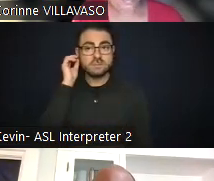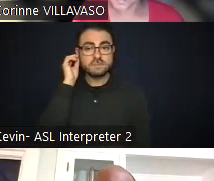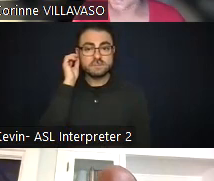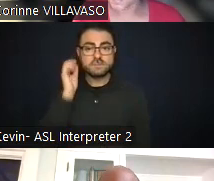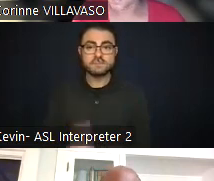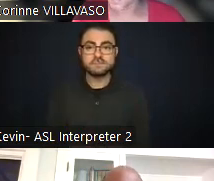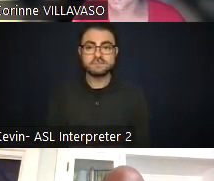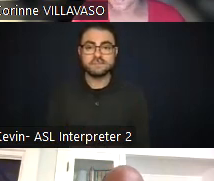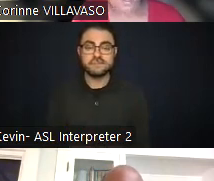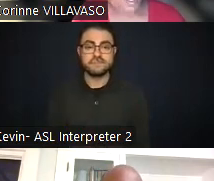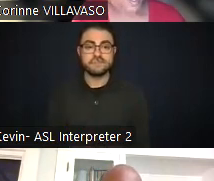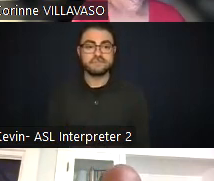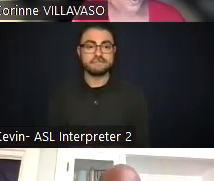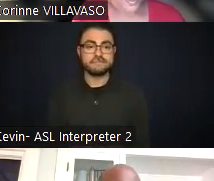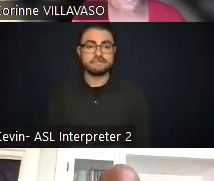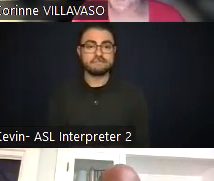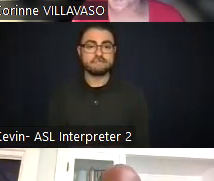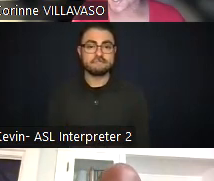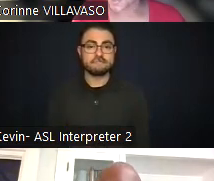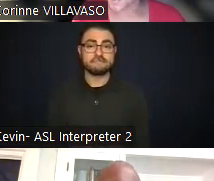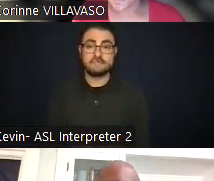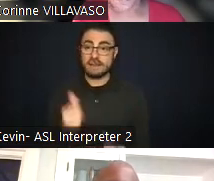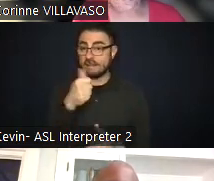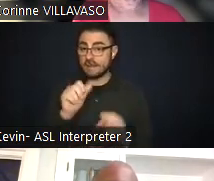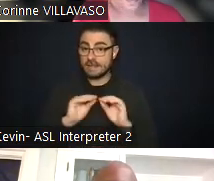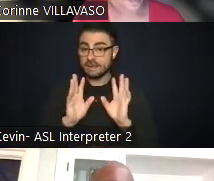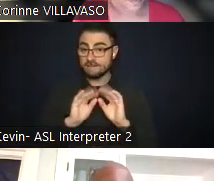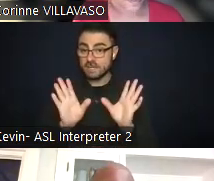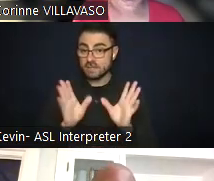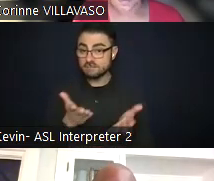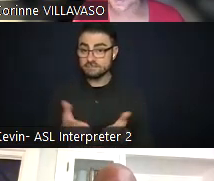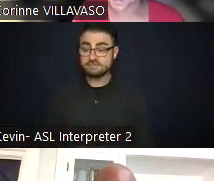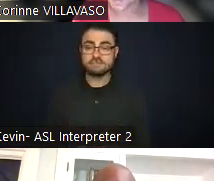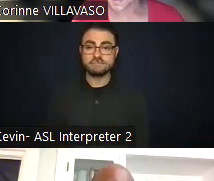questions, any points of clarification?